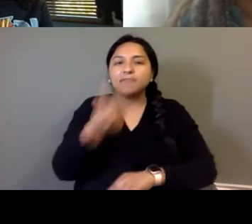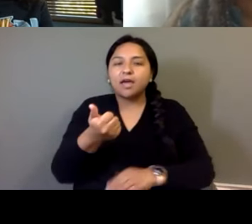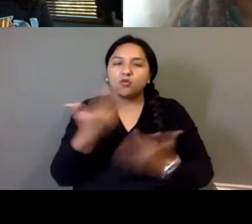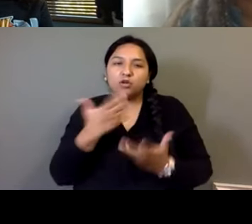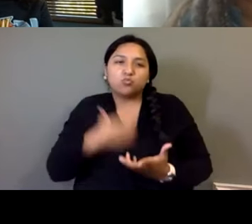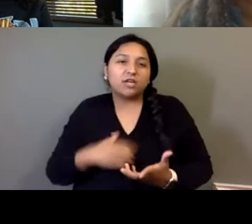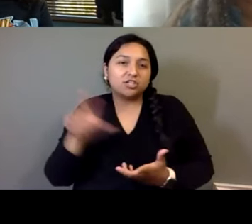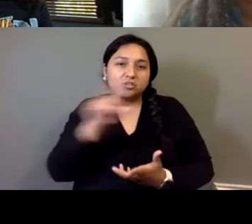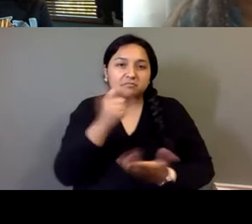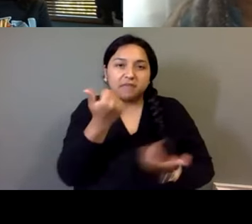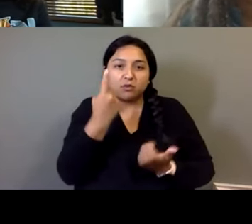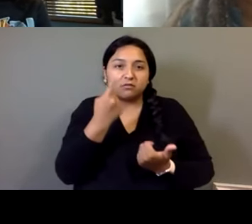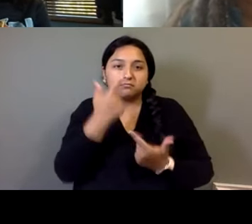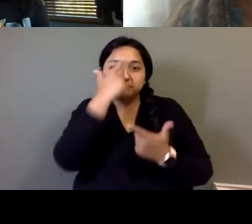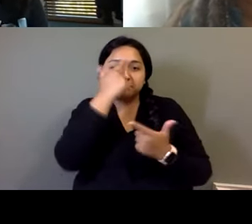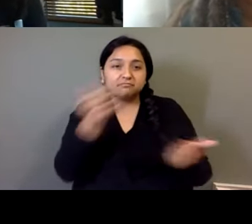Anybody can talk about this if you want.